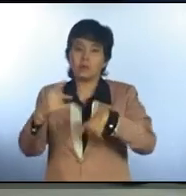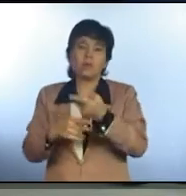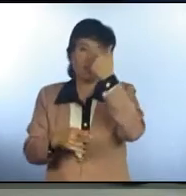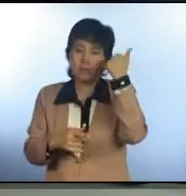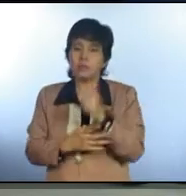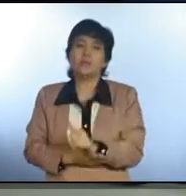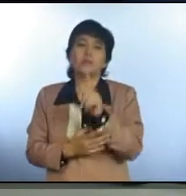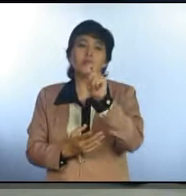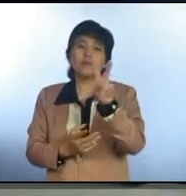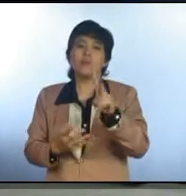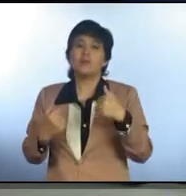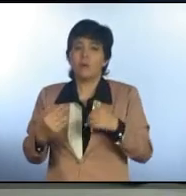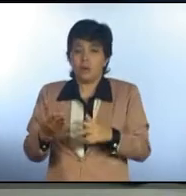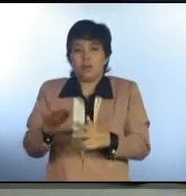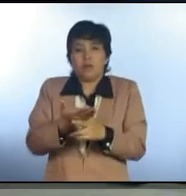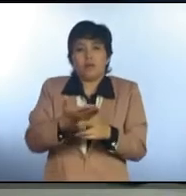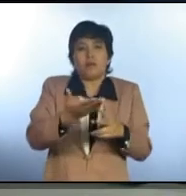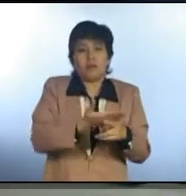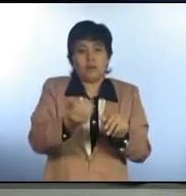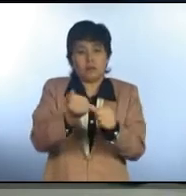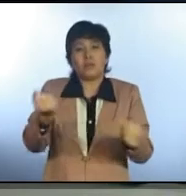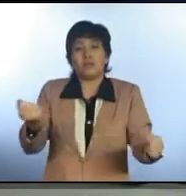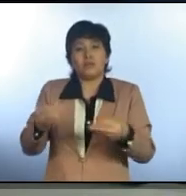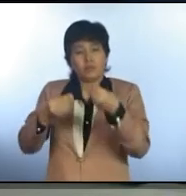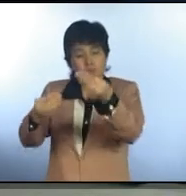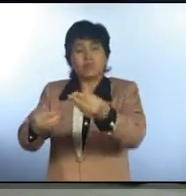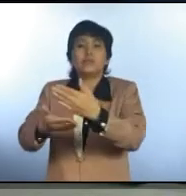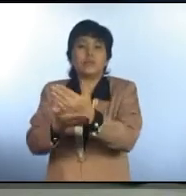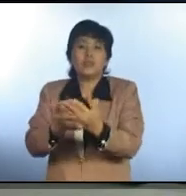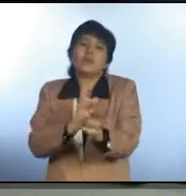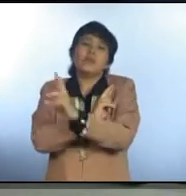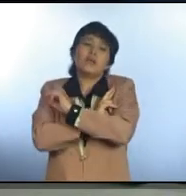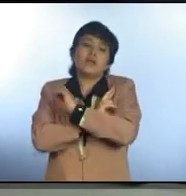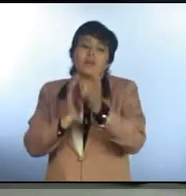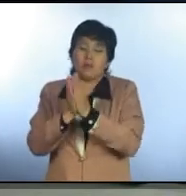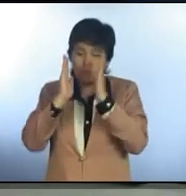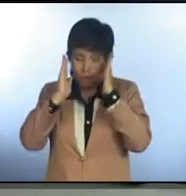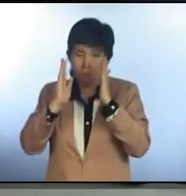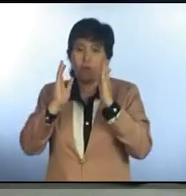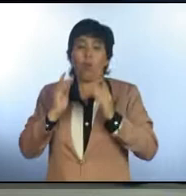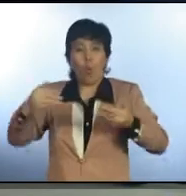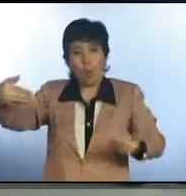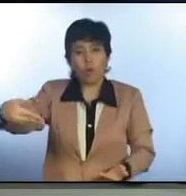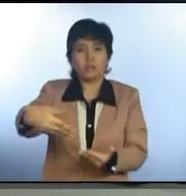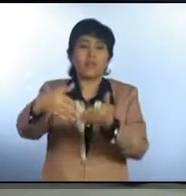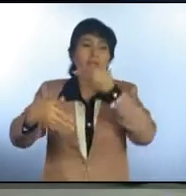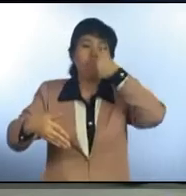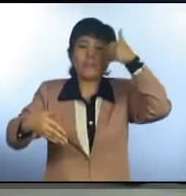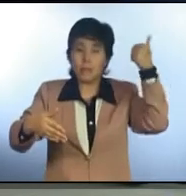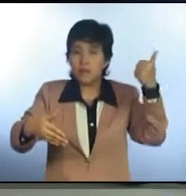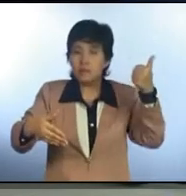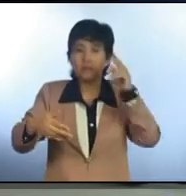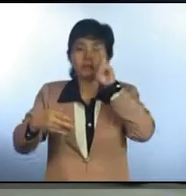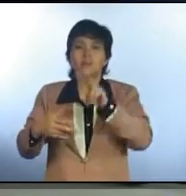has advertisement. They just want to cut off, give you some relaxation so that you can continue. A best class to